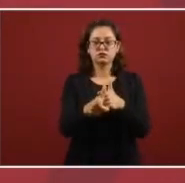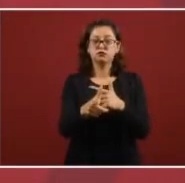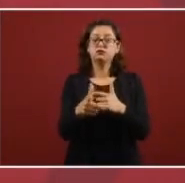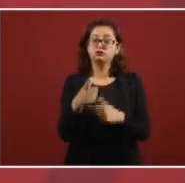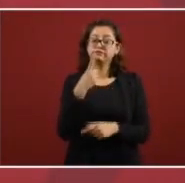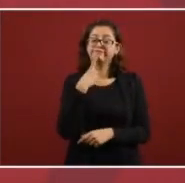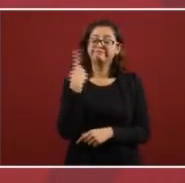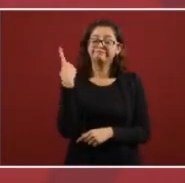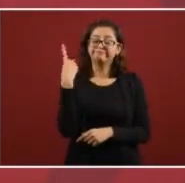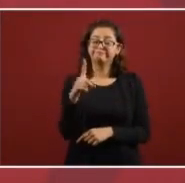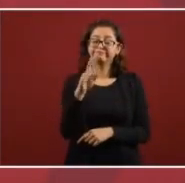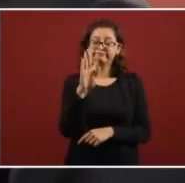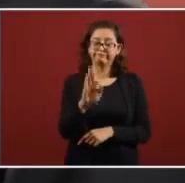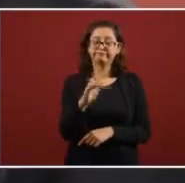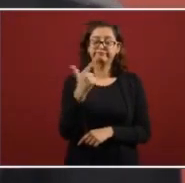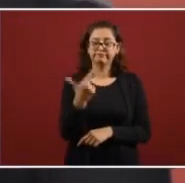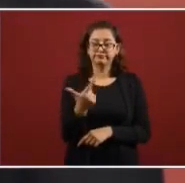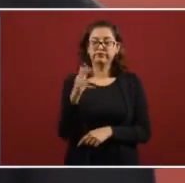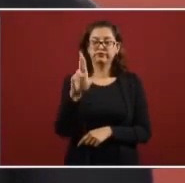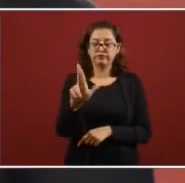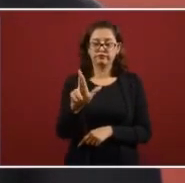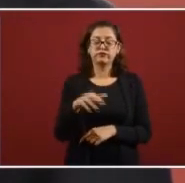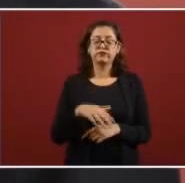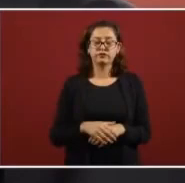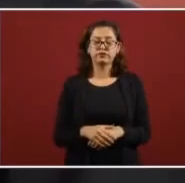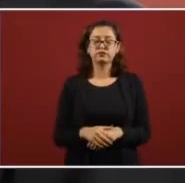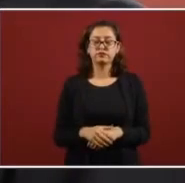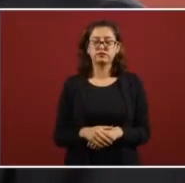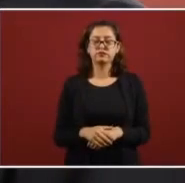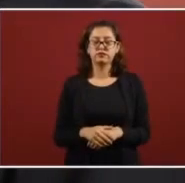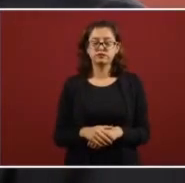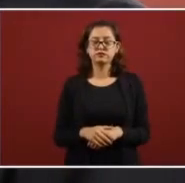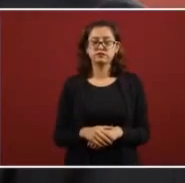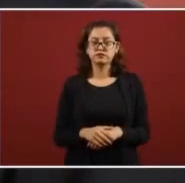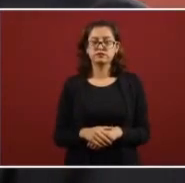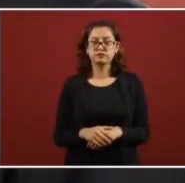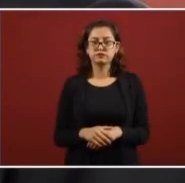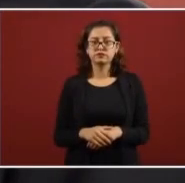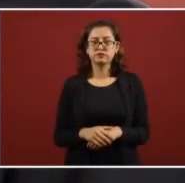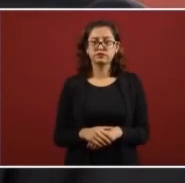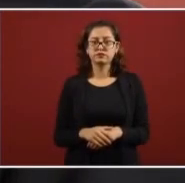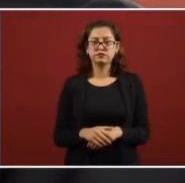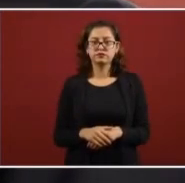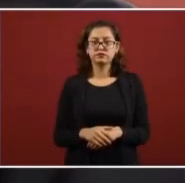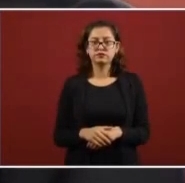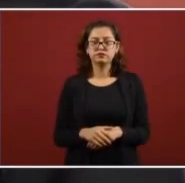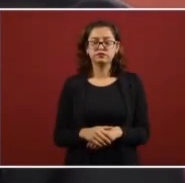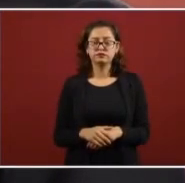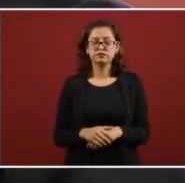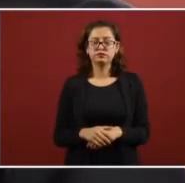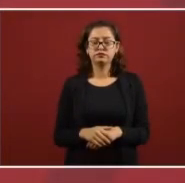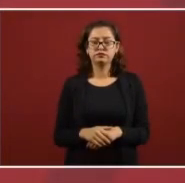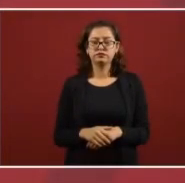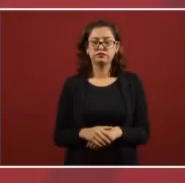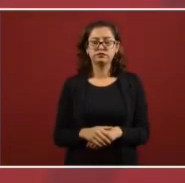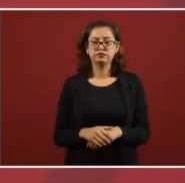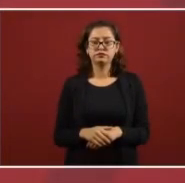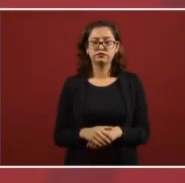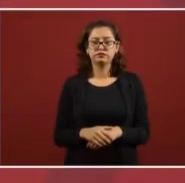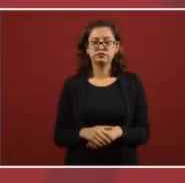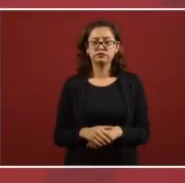run its course and it'll get to the attorney general. The